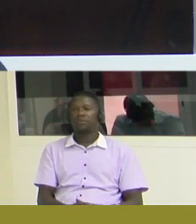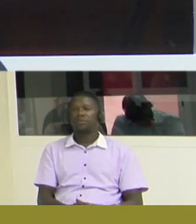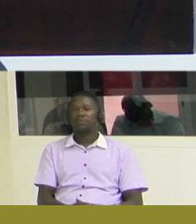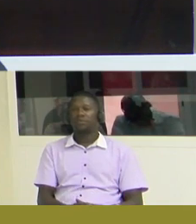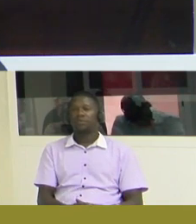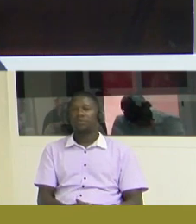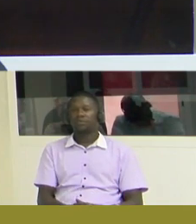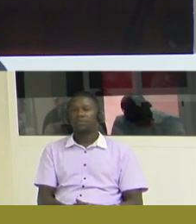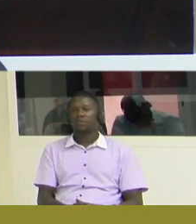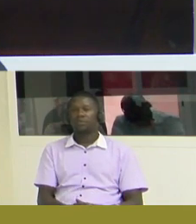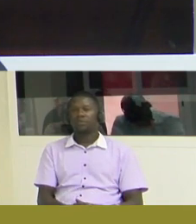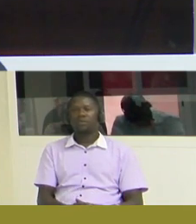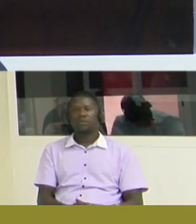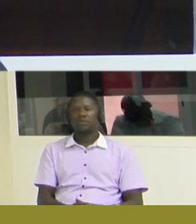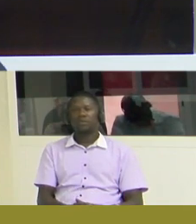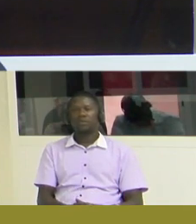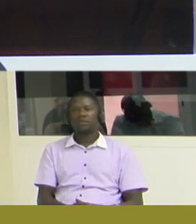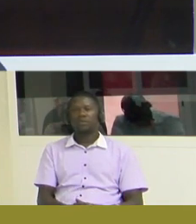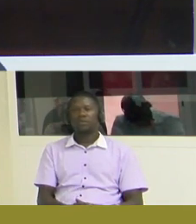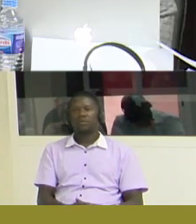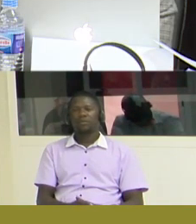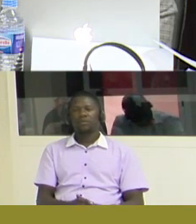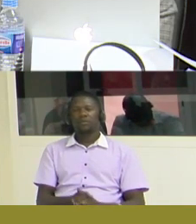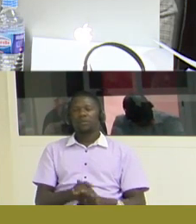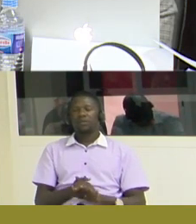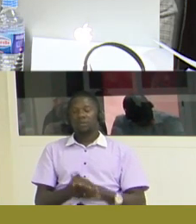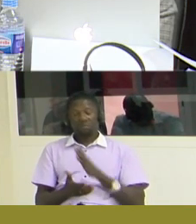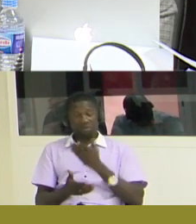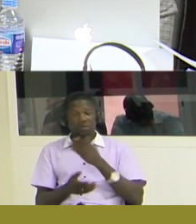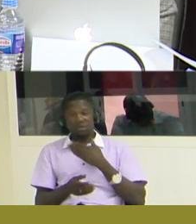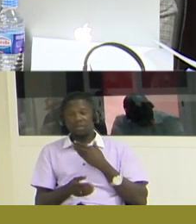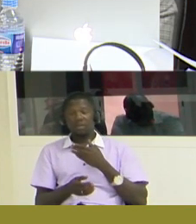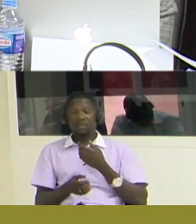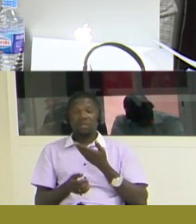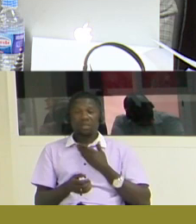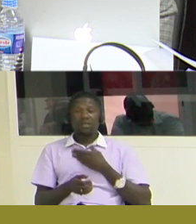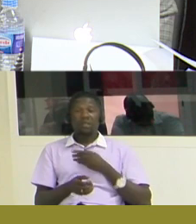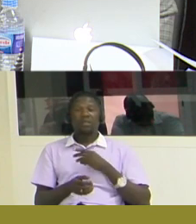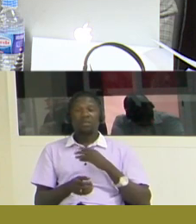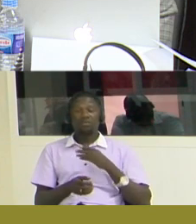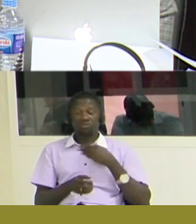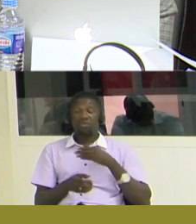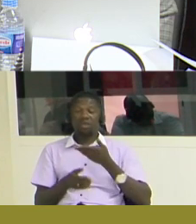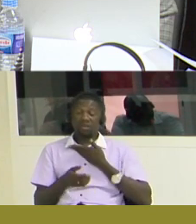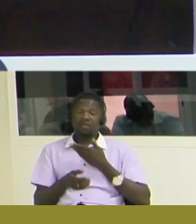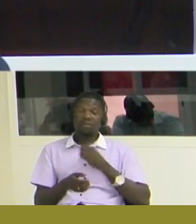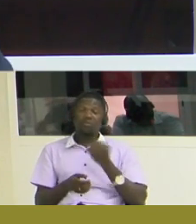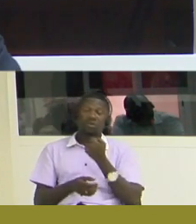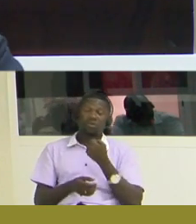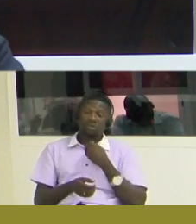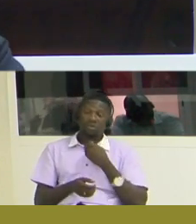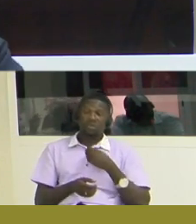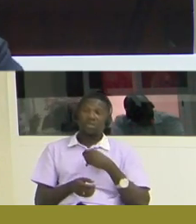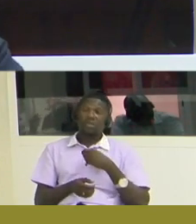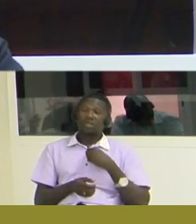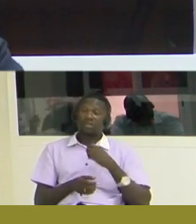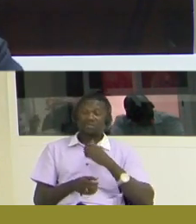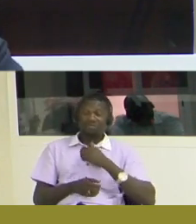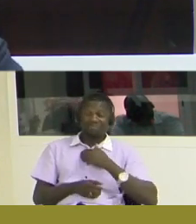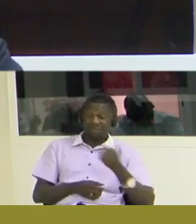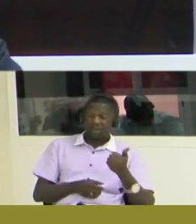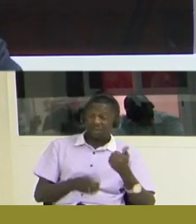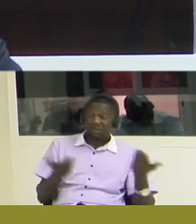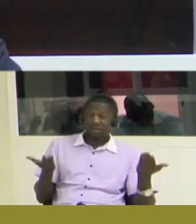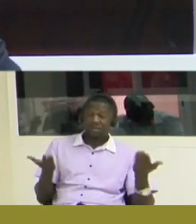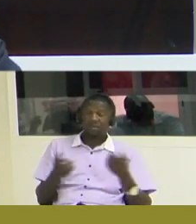rather he deserved it because he was violent so don't put words in my mouth as you